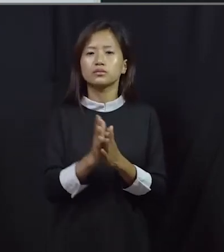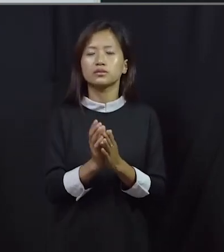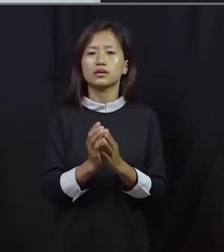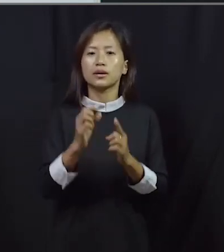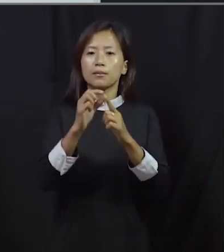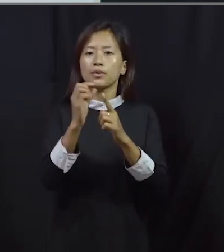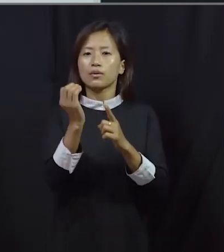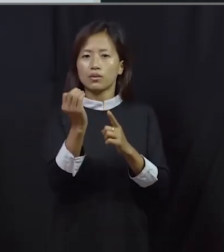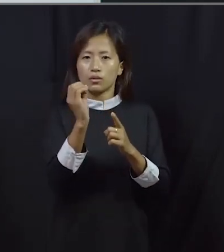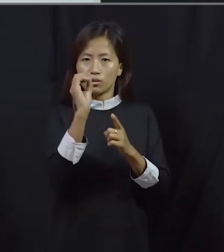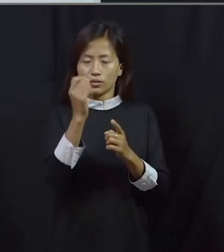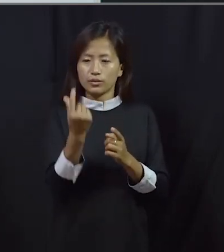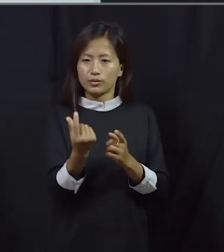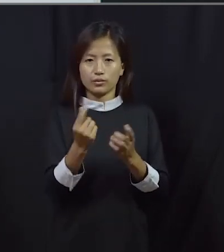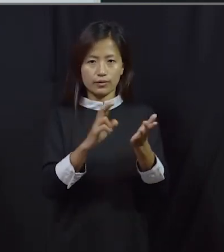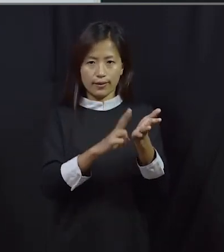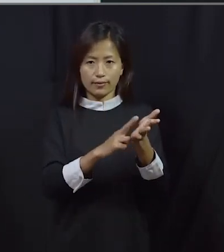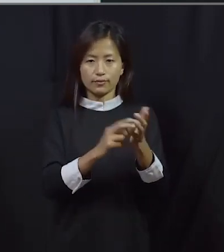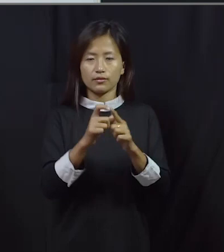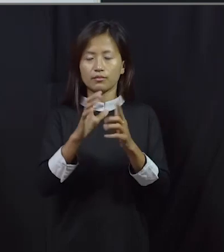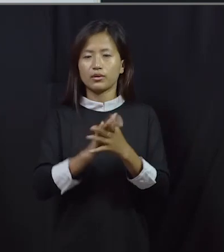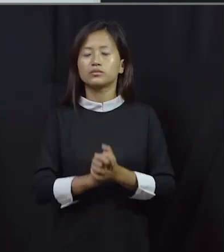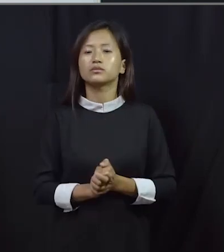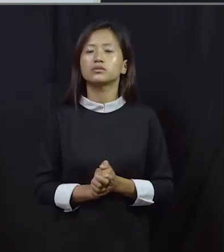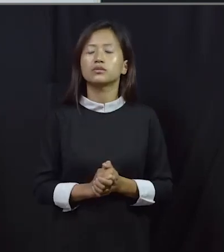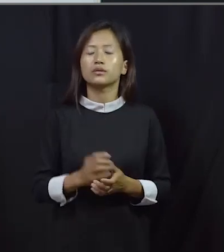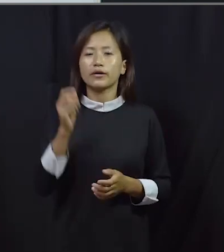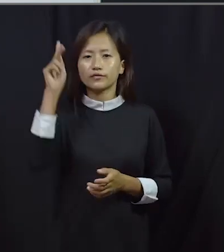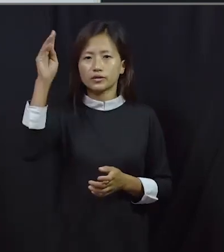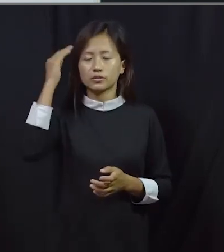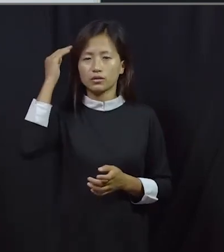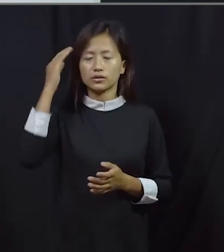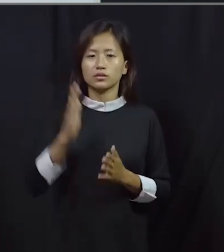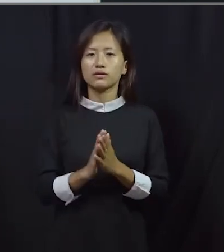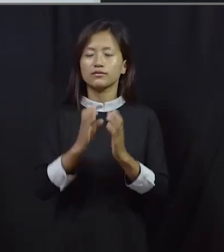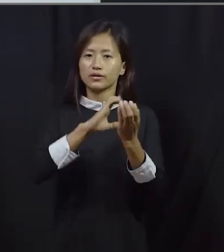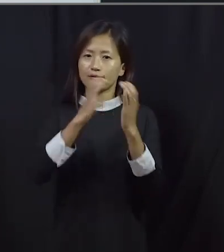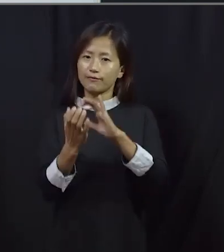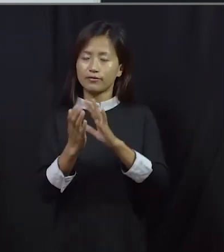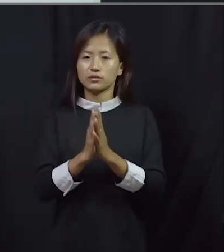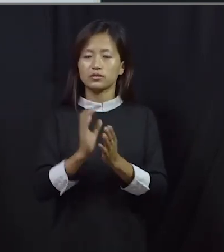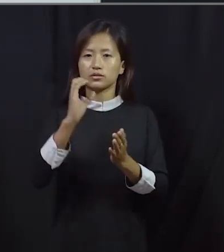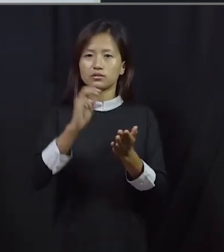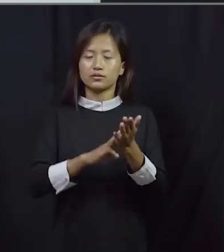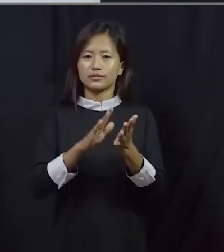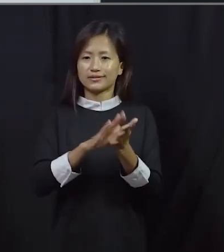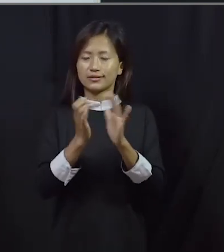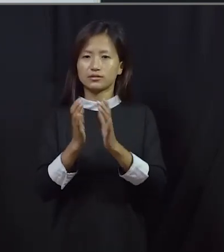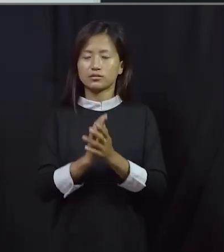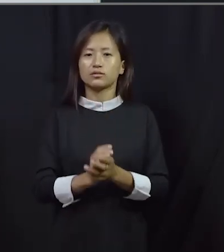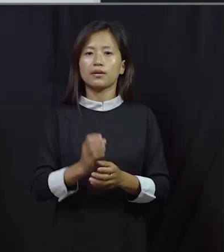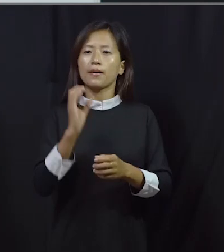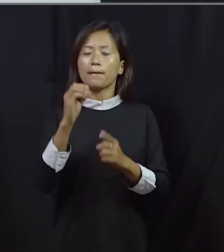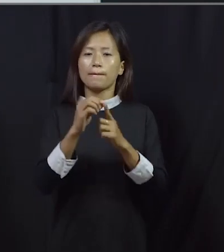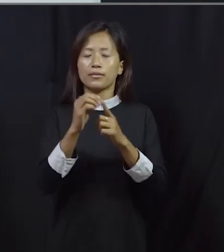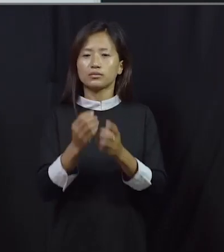in pound, and you don't have any kind of knowledge, so you must have someone who can convert pound to kg, or kg to pound,